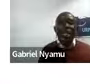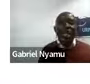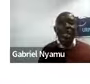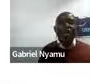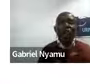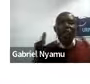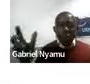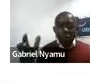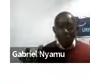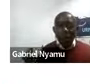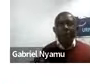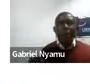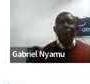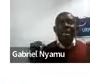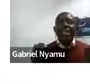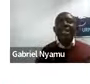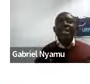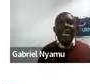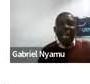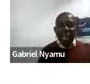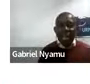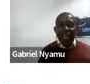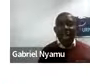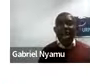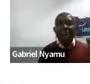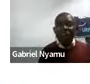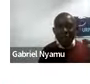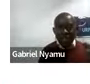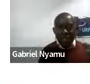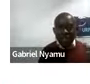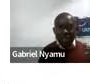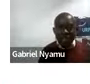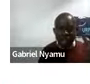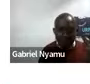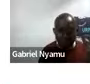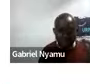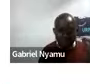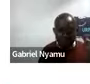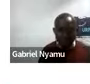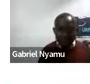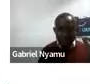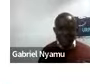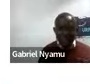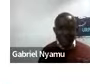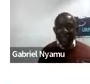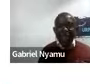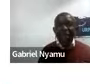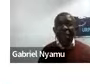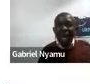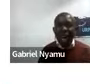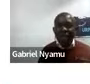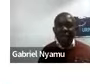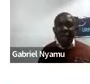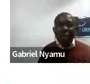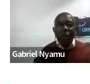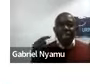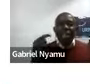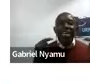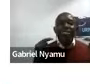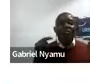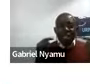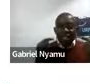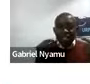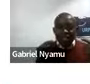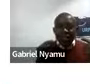was taking care of people, but indirectly, unconsciously, in a bright spot way, he was actually